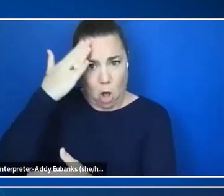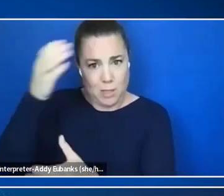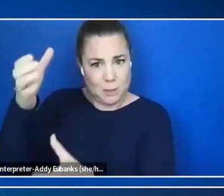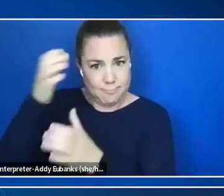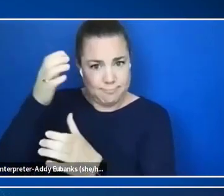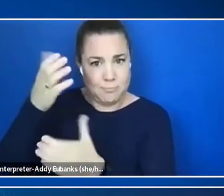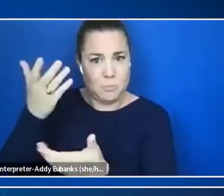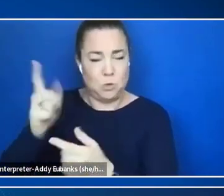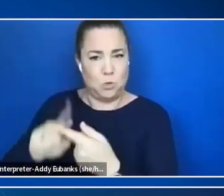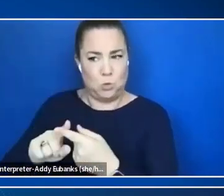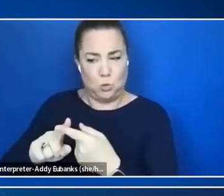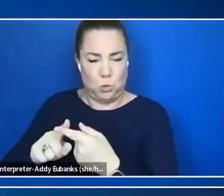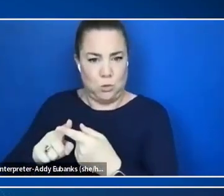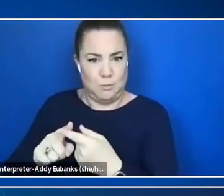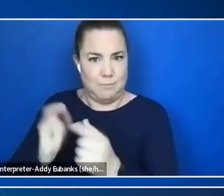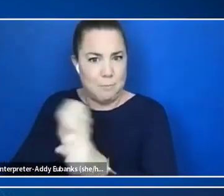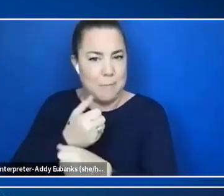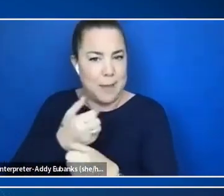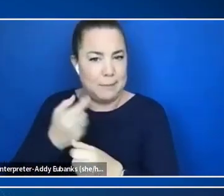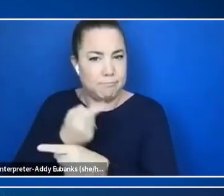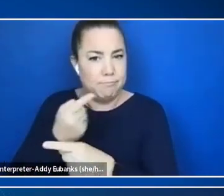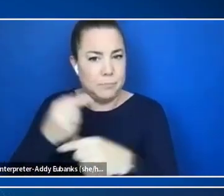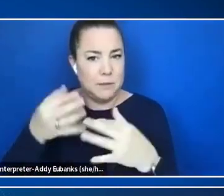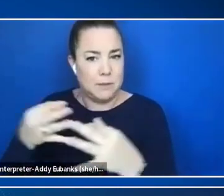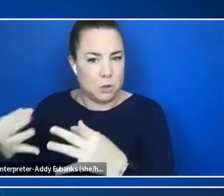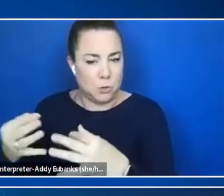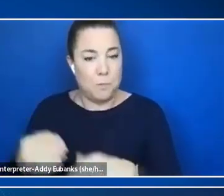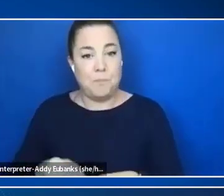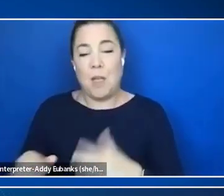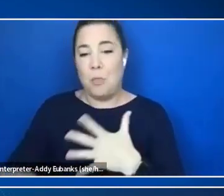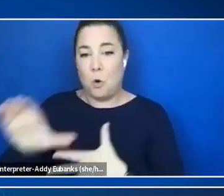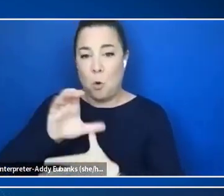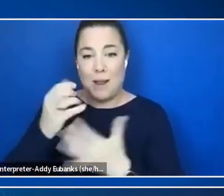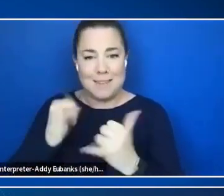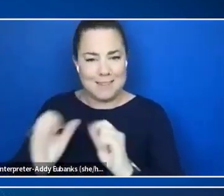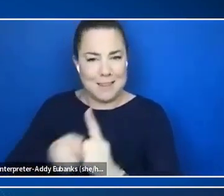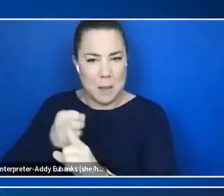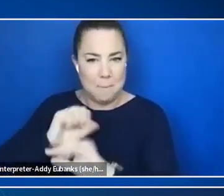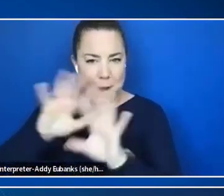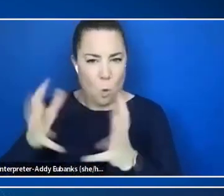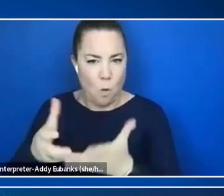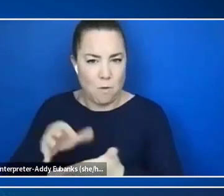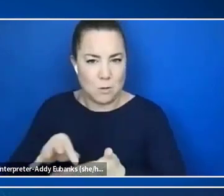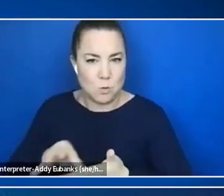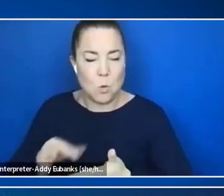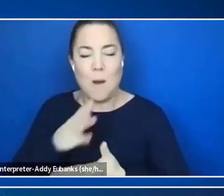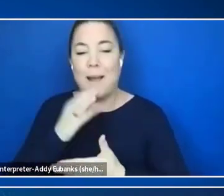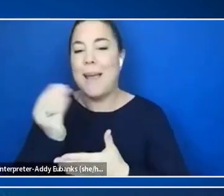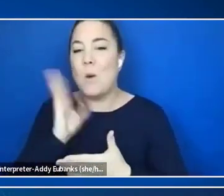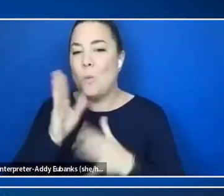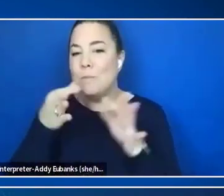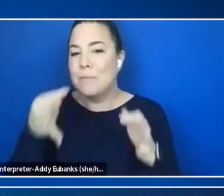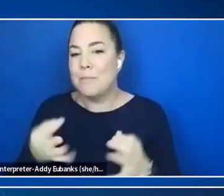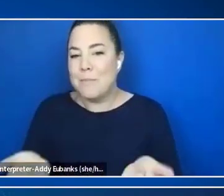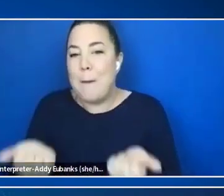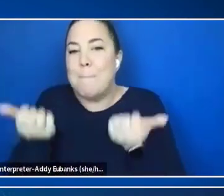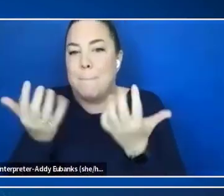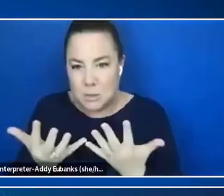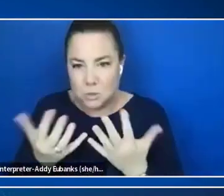are able to, those criteria will still affect the overall score, and they determine how much based on